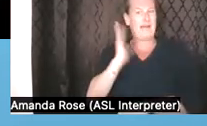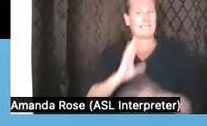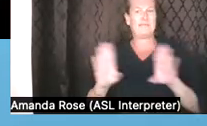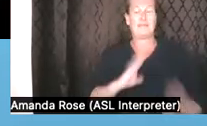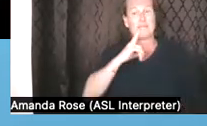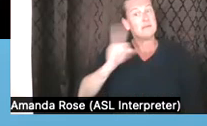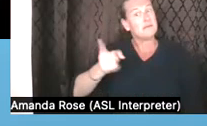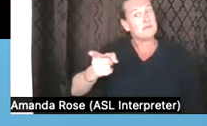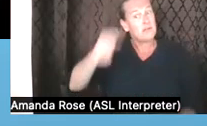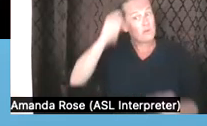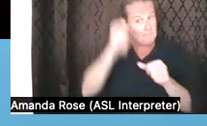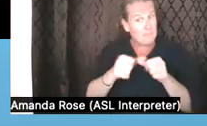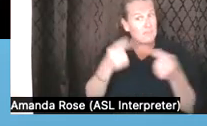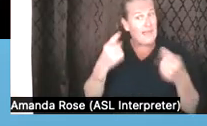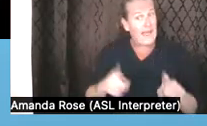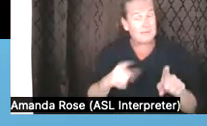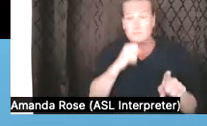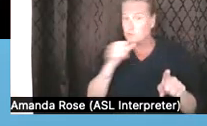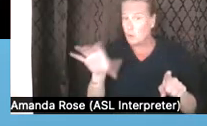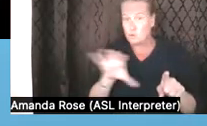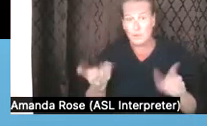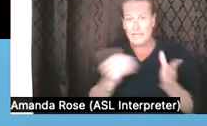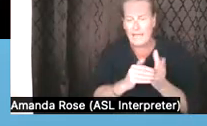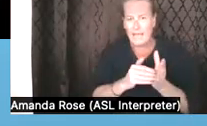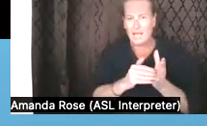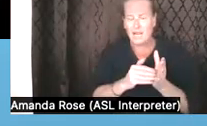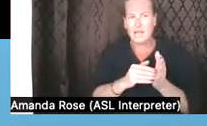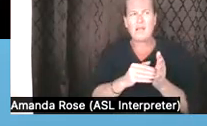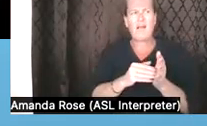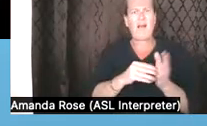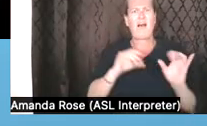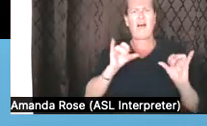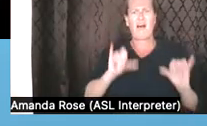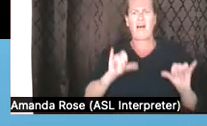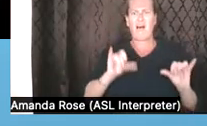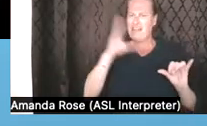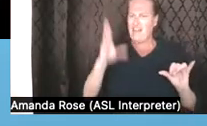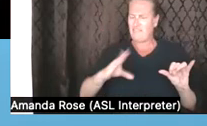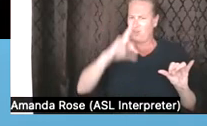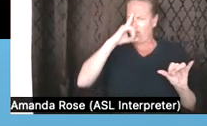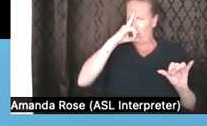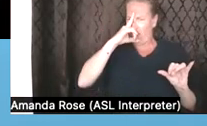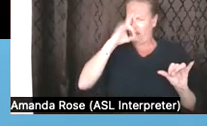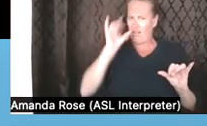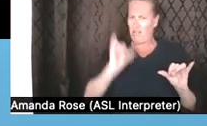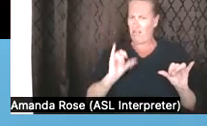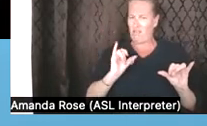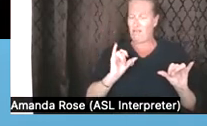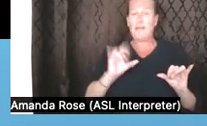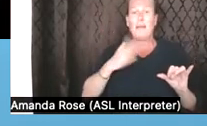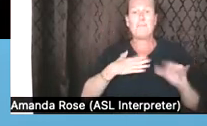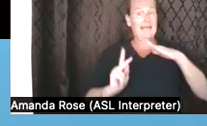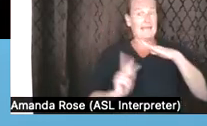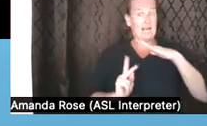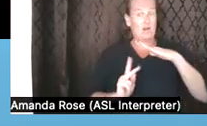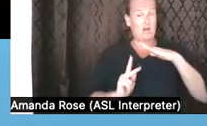that happened? Like, let's not do that again. And I never thought about it that way. But then my kindergartner, he will bring